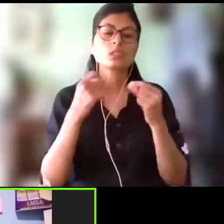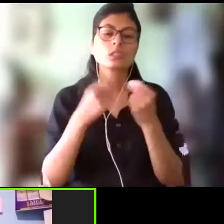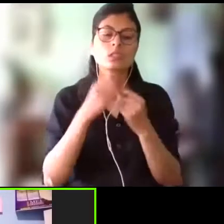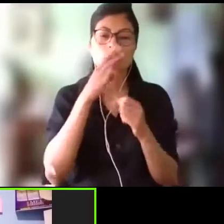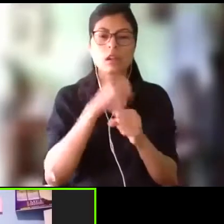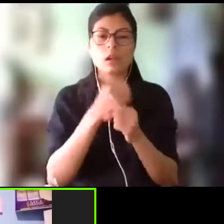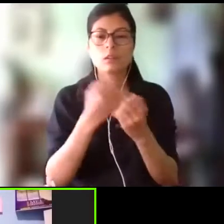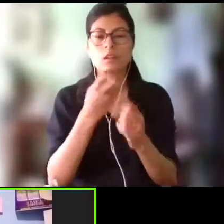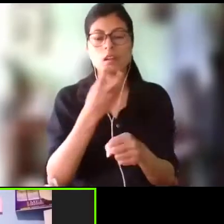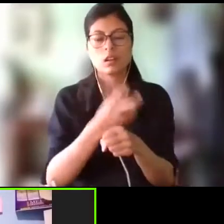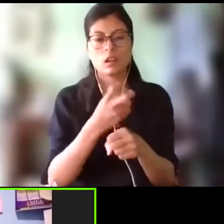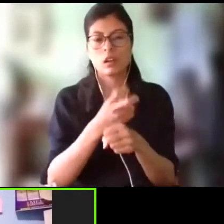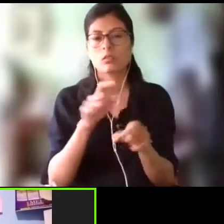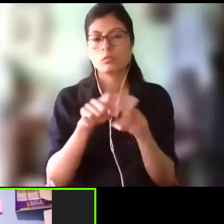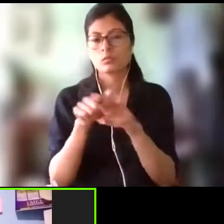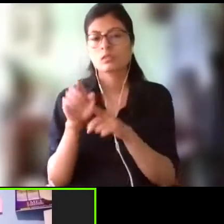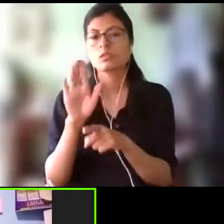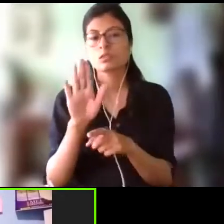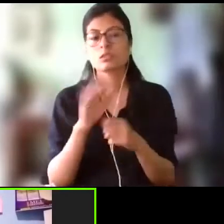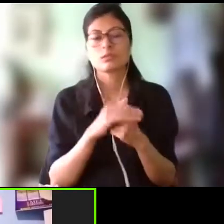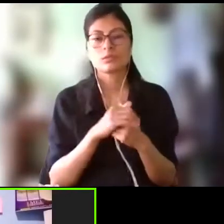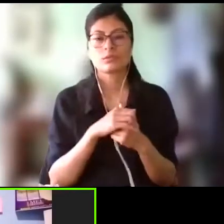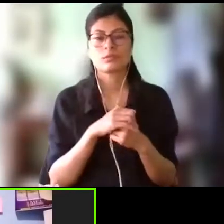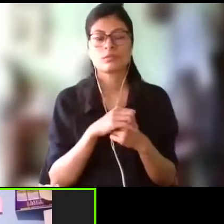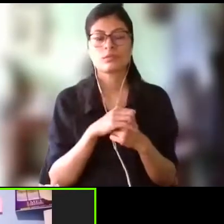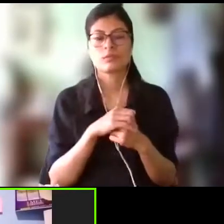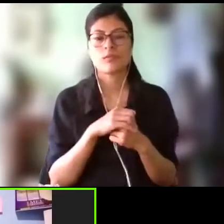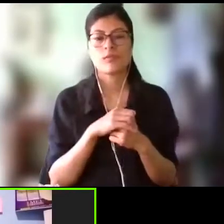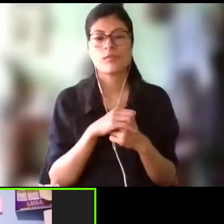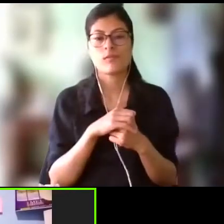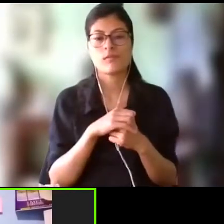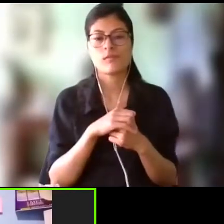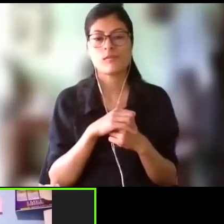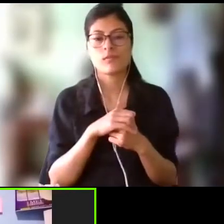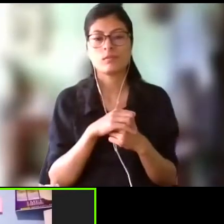And those are some of the challenges I've been working towards resolving.